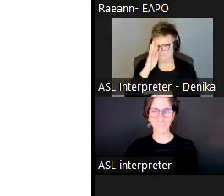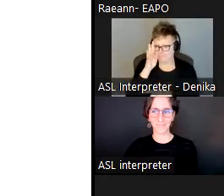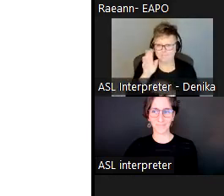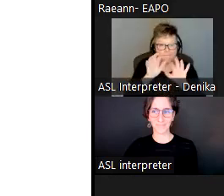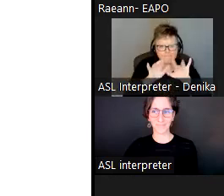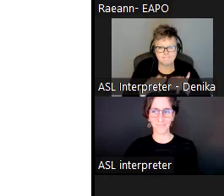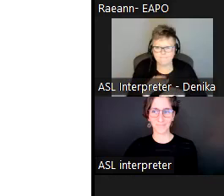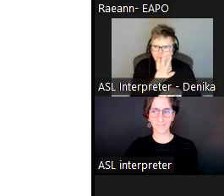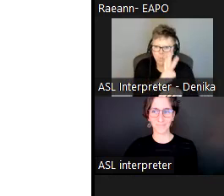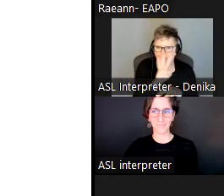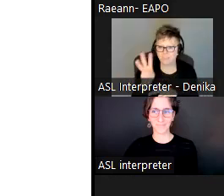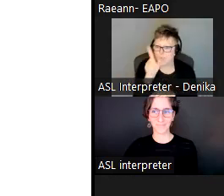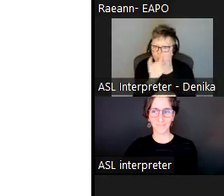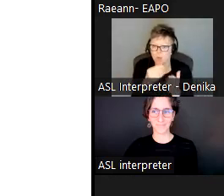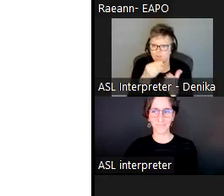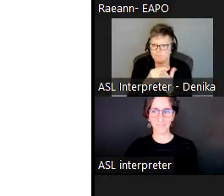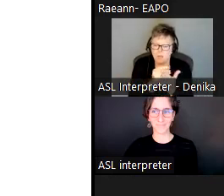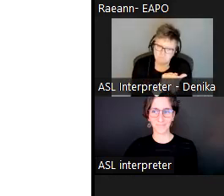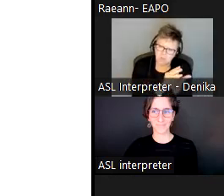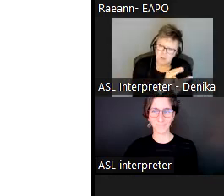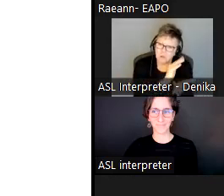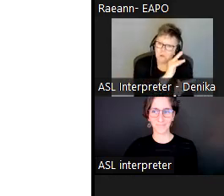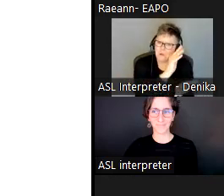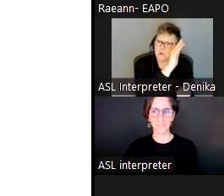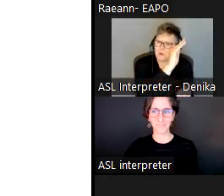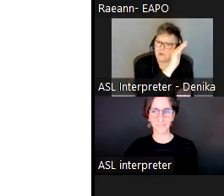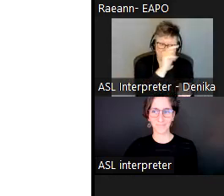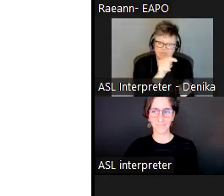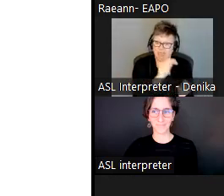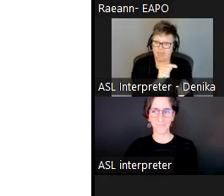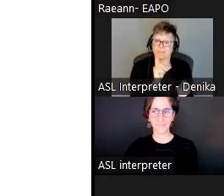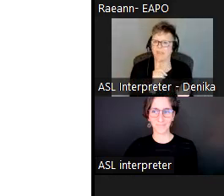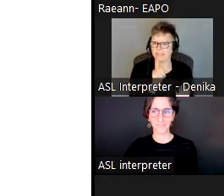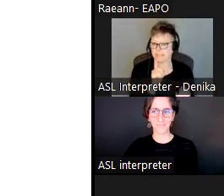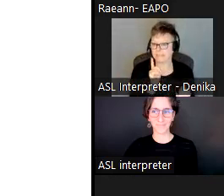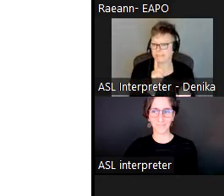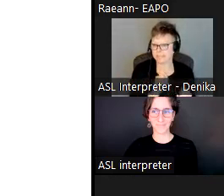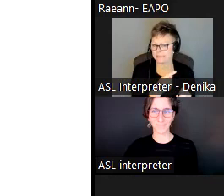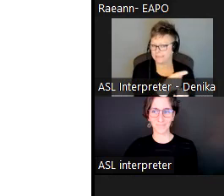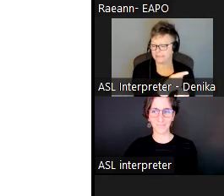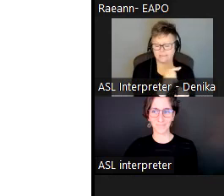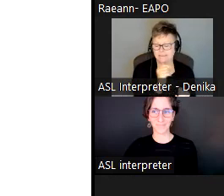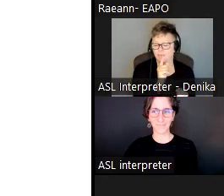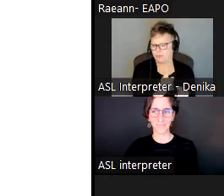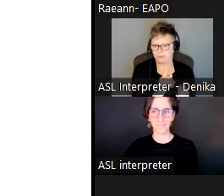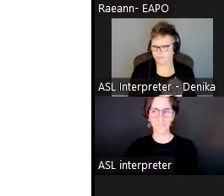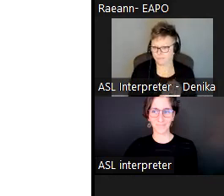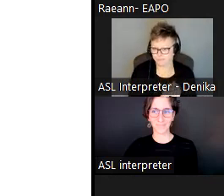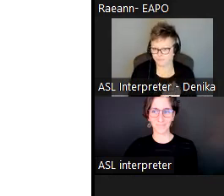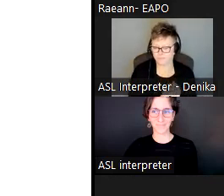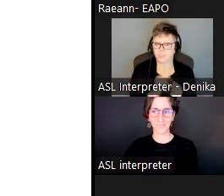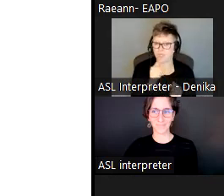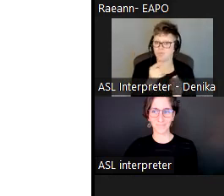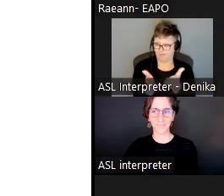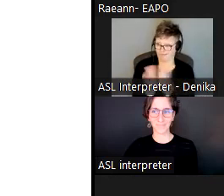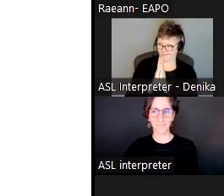you're making a lot of money, but in the end, this is also a fake website. Once you ask to withdraw